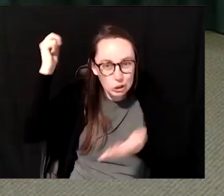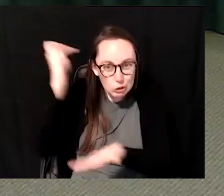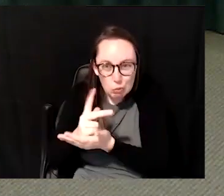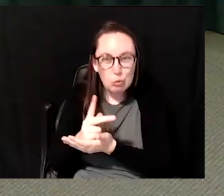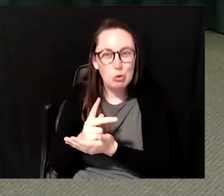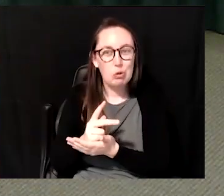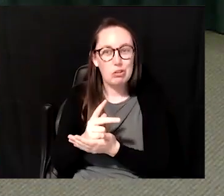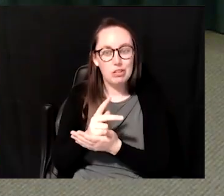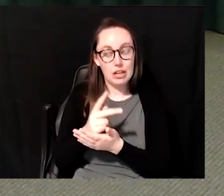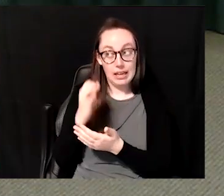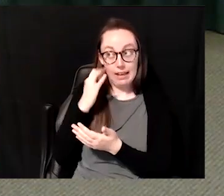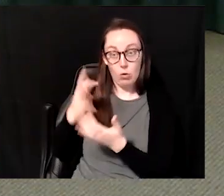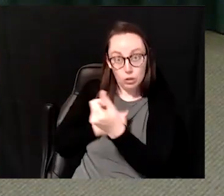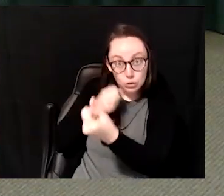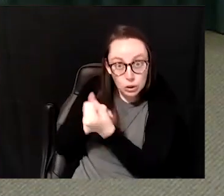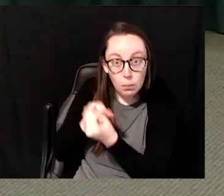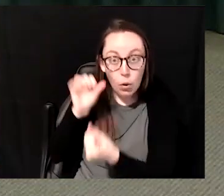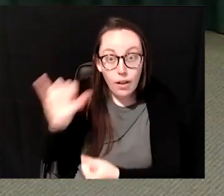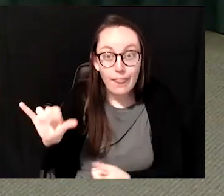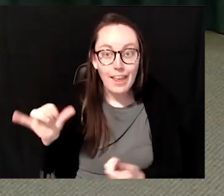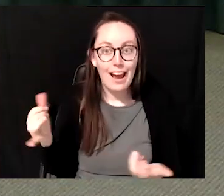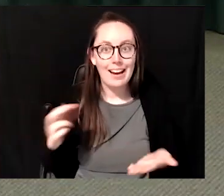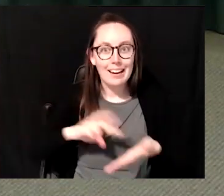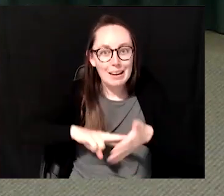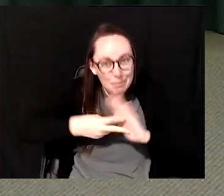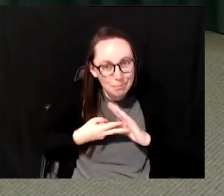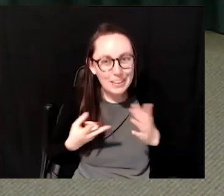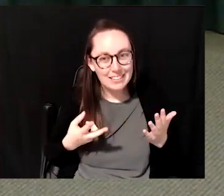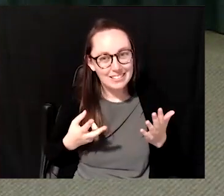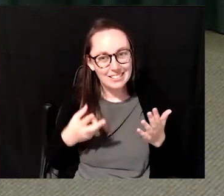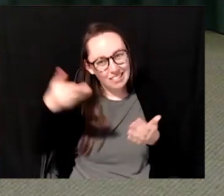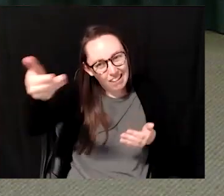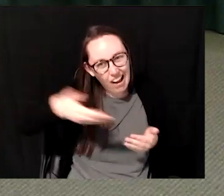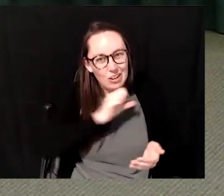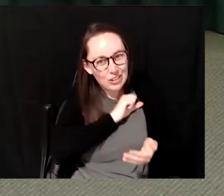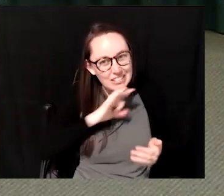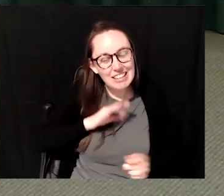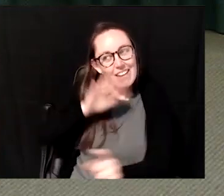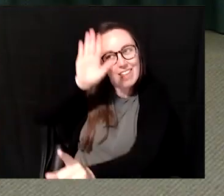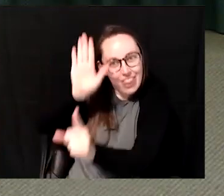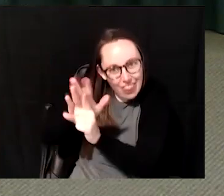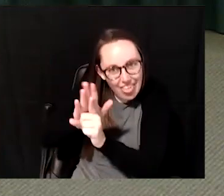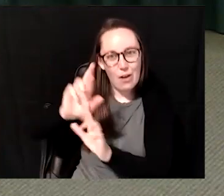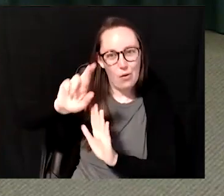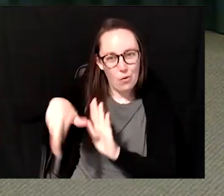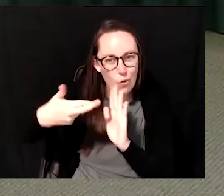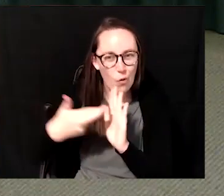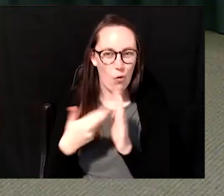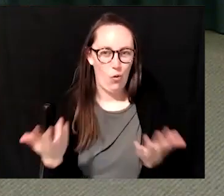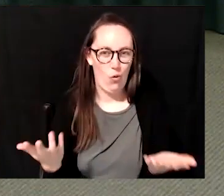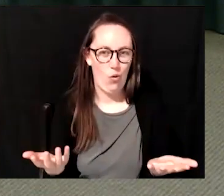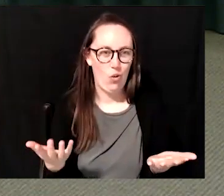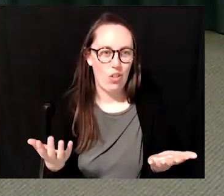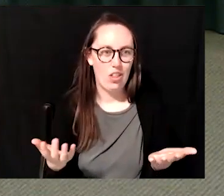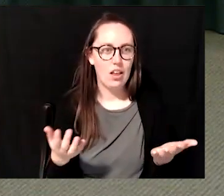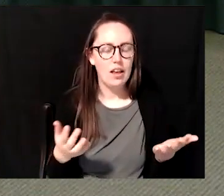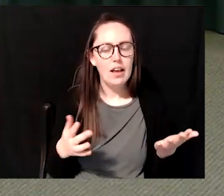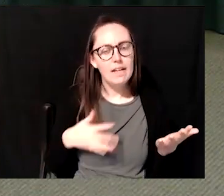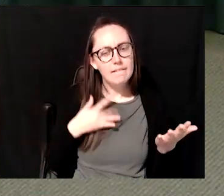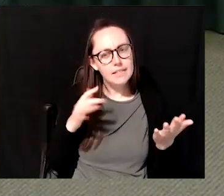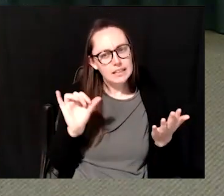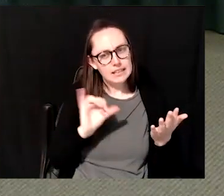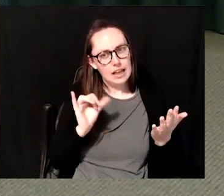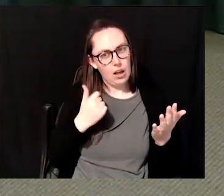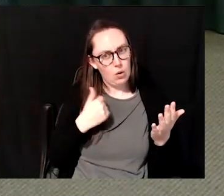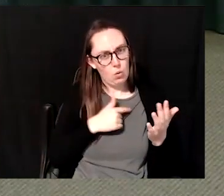burden off the select board have less Long meetings where we all argue you know so um I think yeah it feels like everybody's in a similar place about it